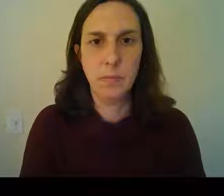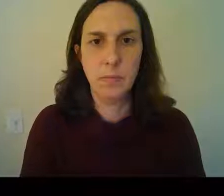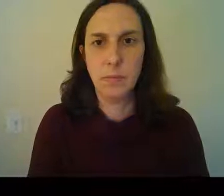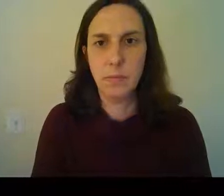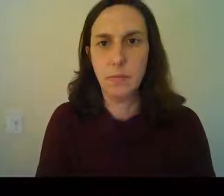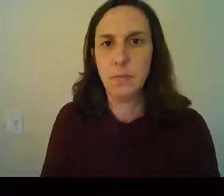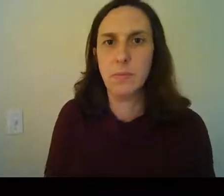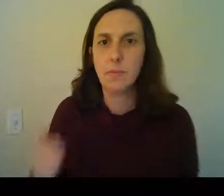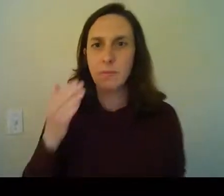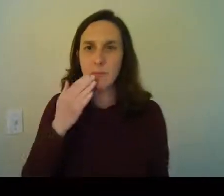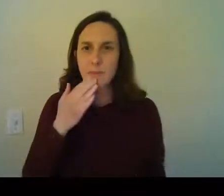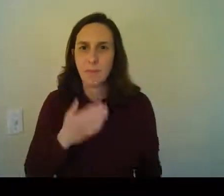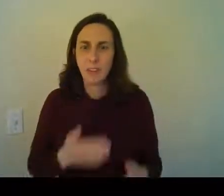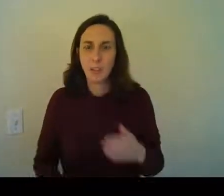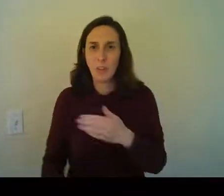Good morning.